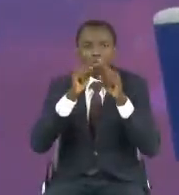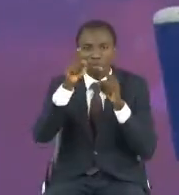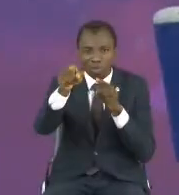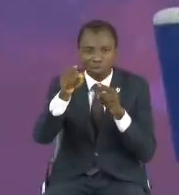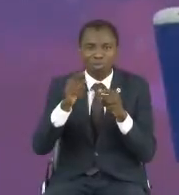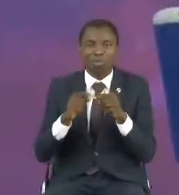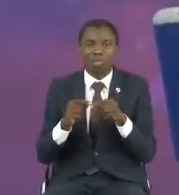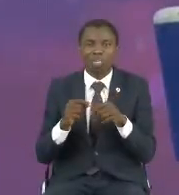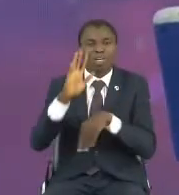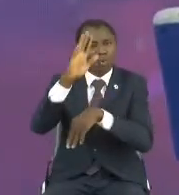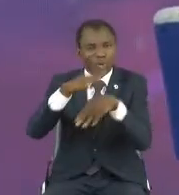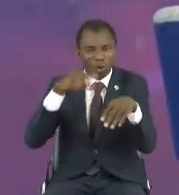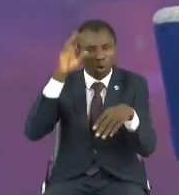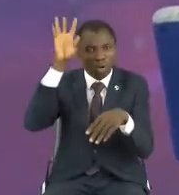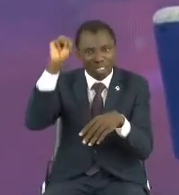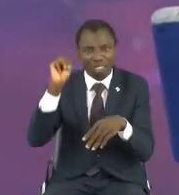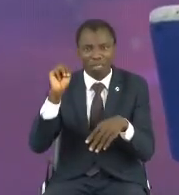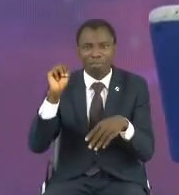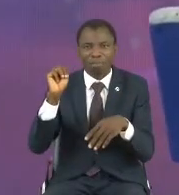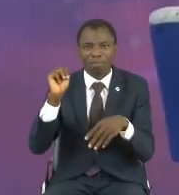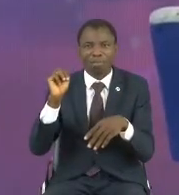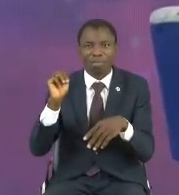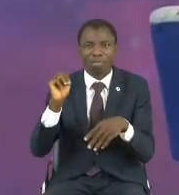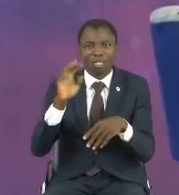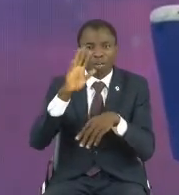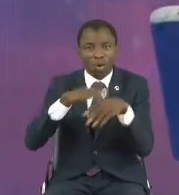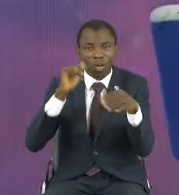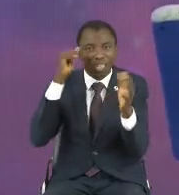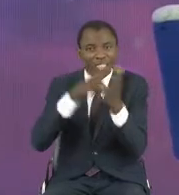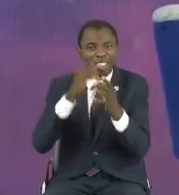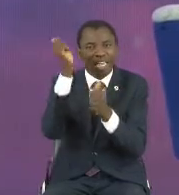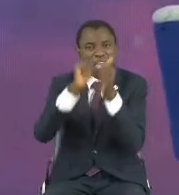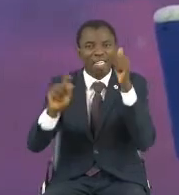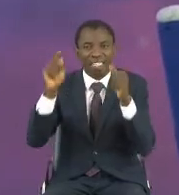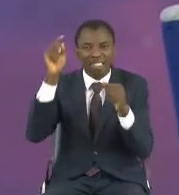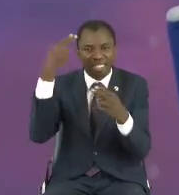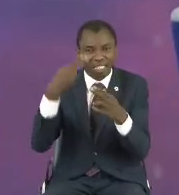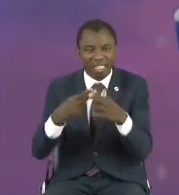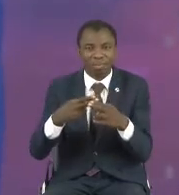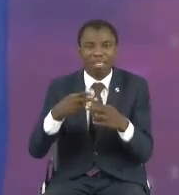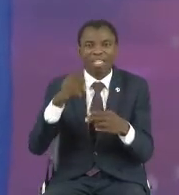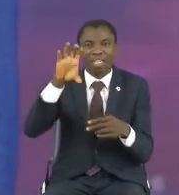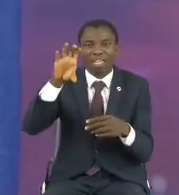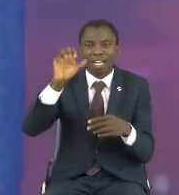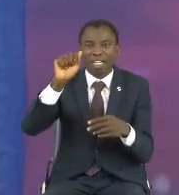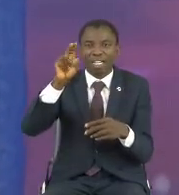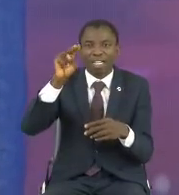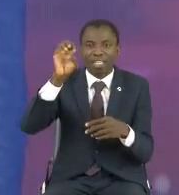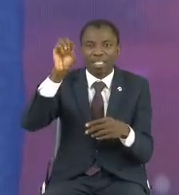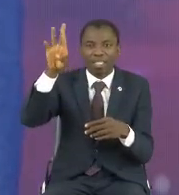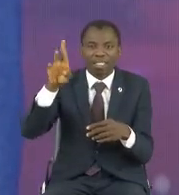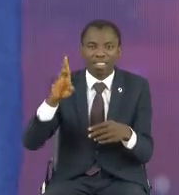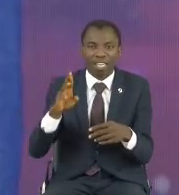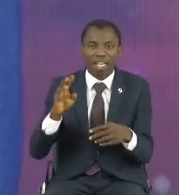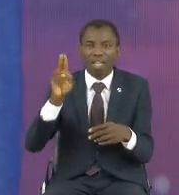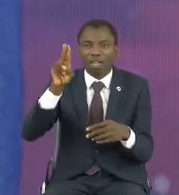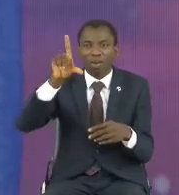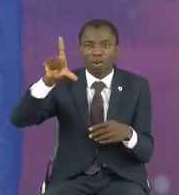it any name. Fibroid, cancer, ulcer,